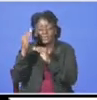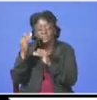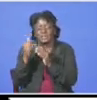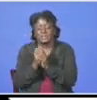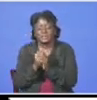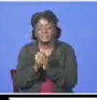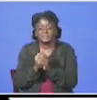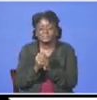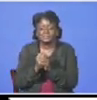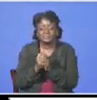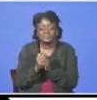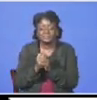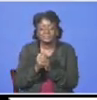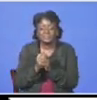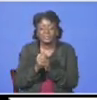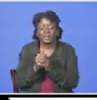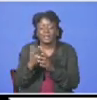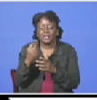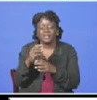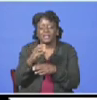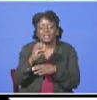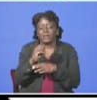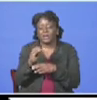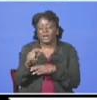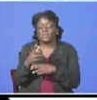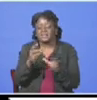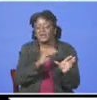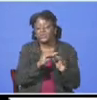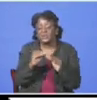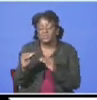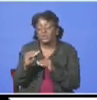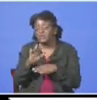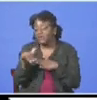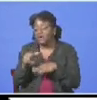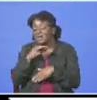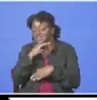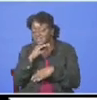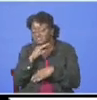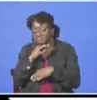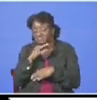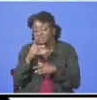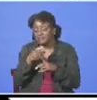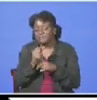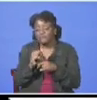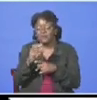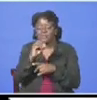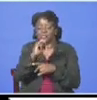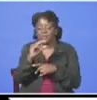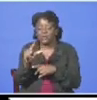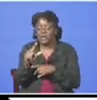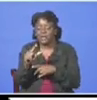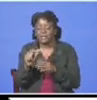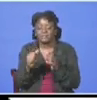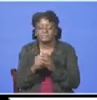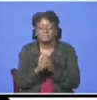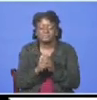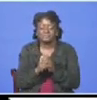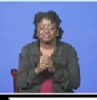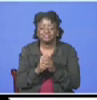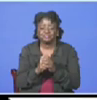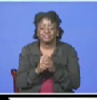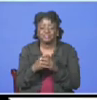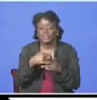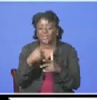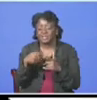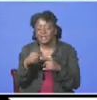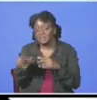that will be disposed of or recycled as they begin to look through, as BPL begins to look through the technologies that would be suitable for that. And then